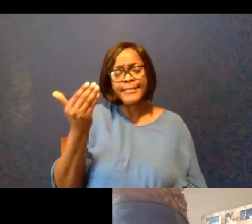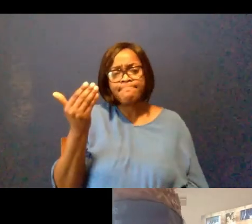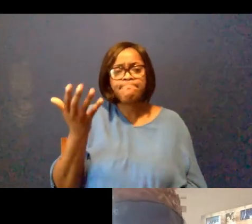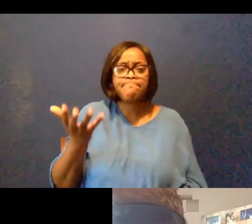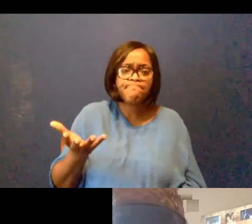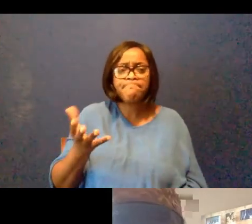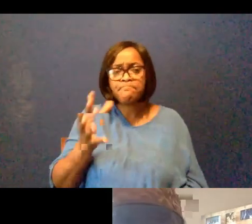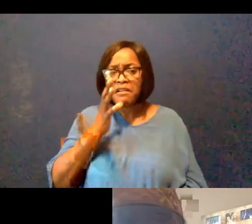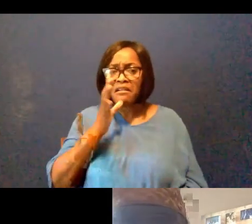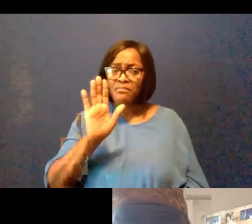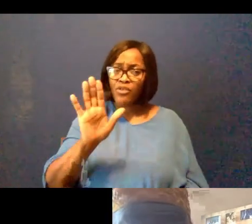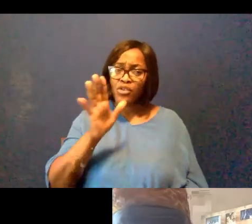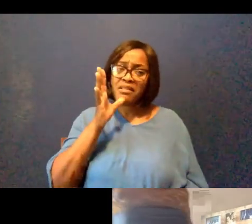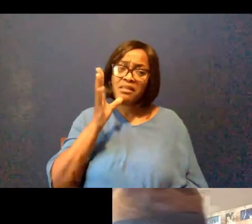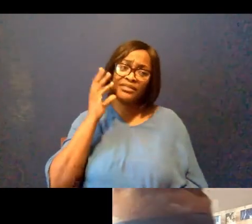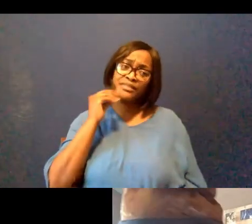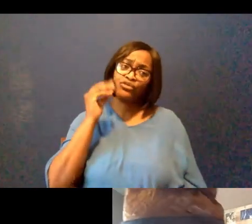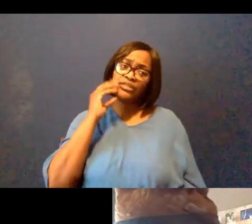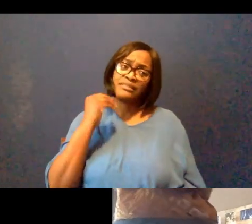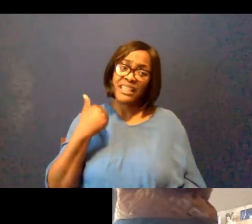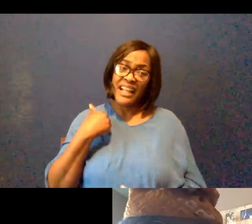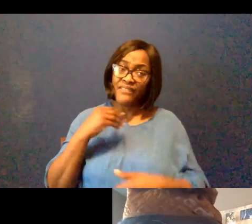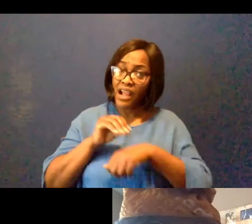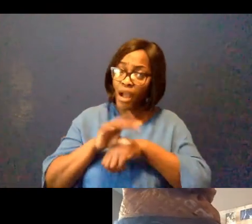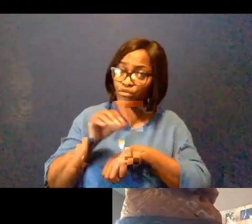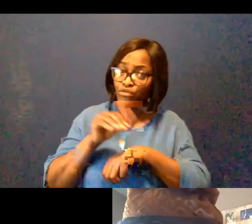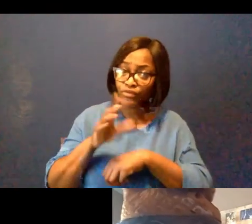back to me. What should I do?"